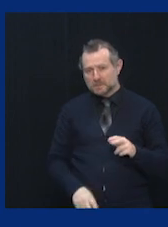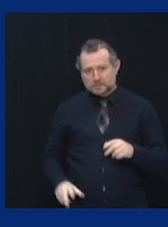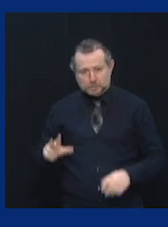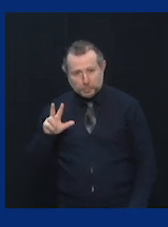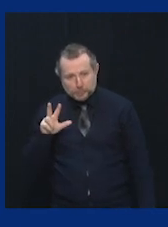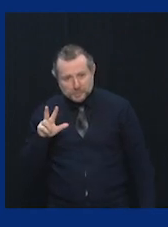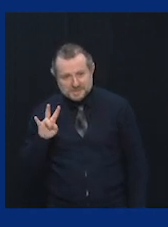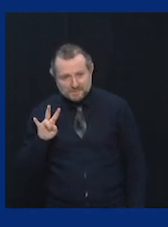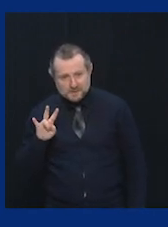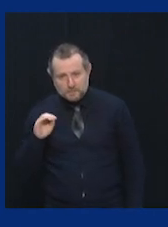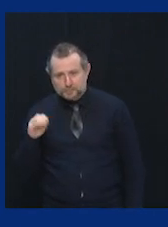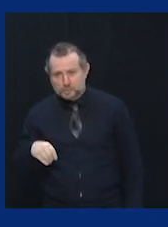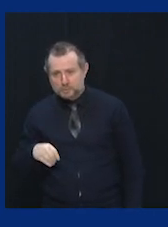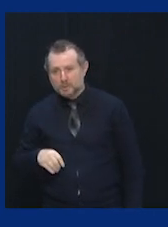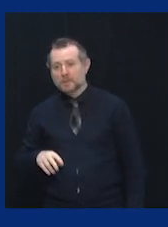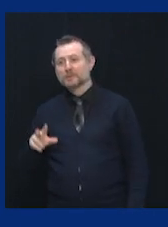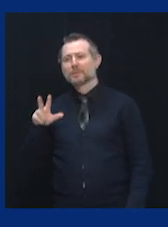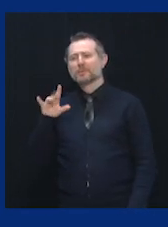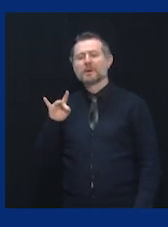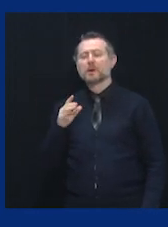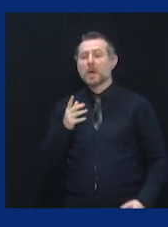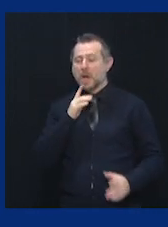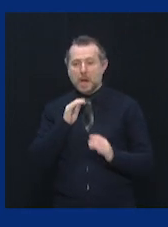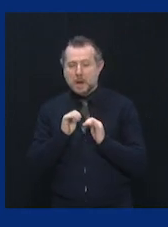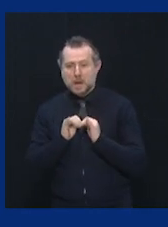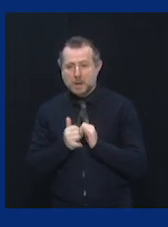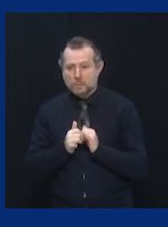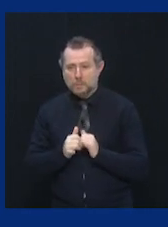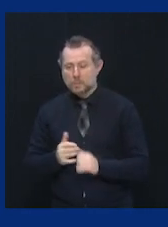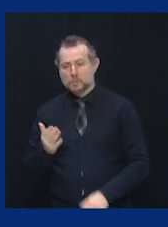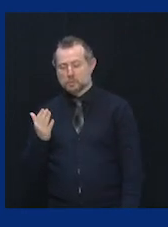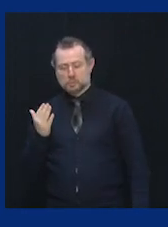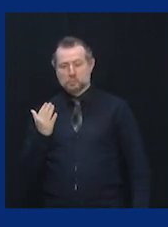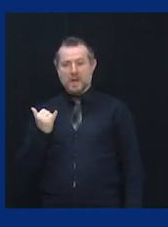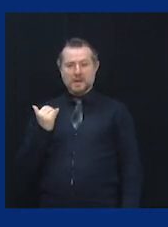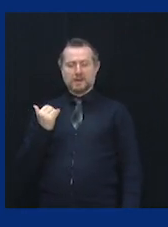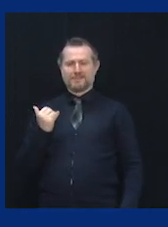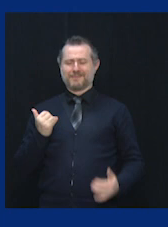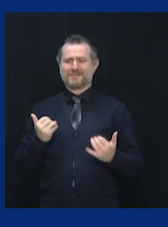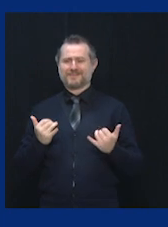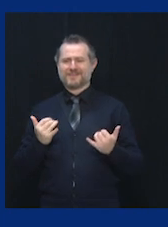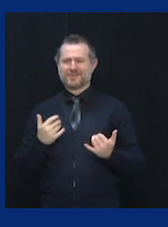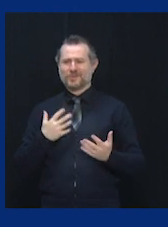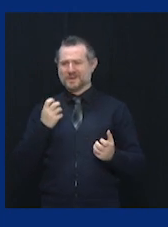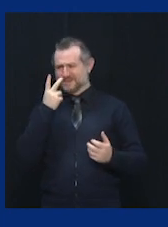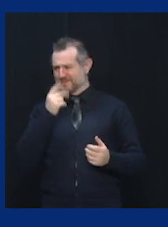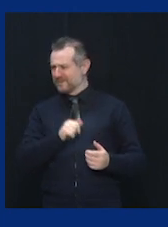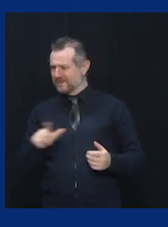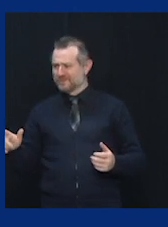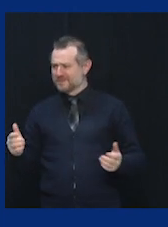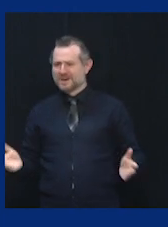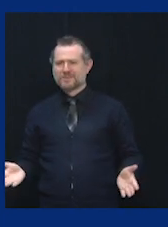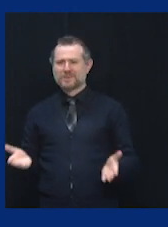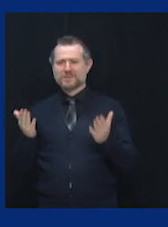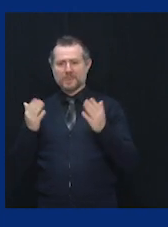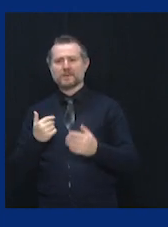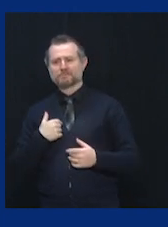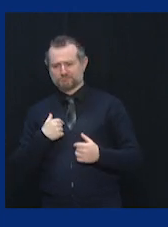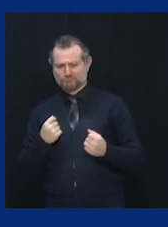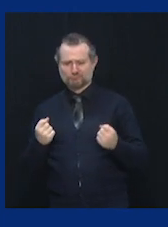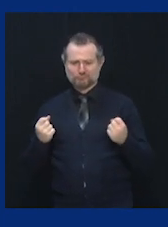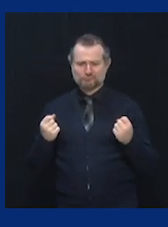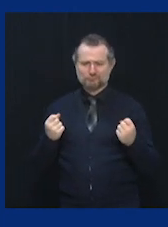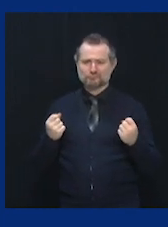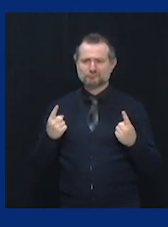38. How? Why? We'd like to see everyone as high as possible. I understand, again, there will be a